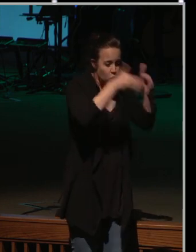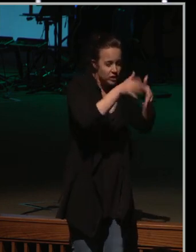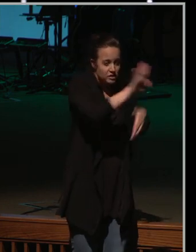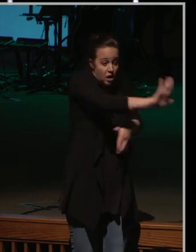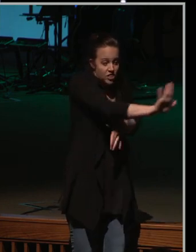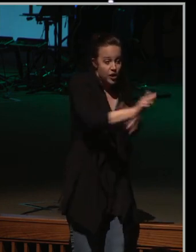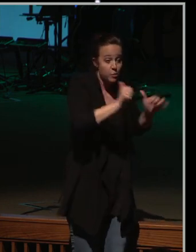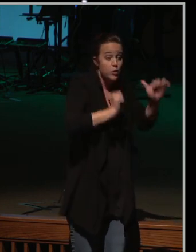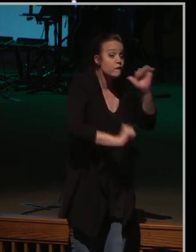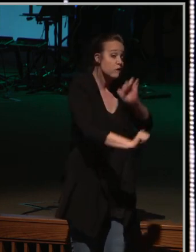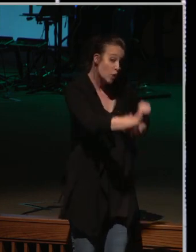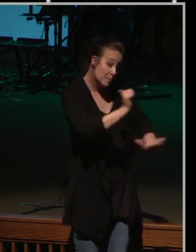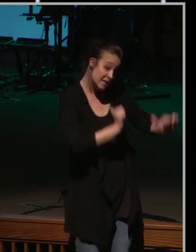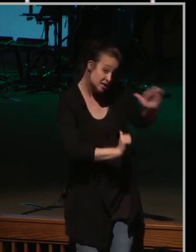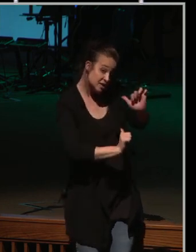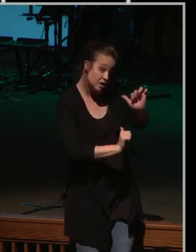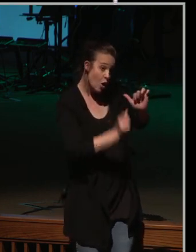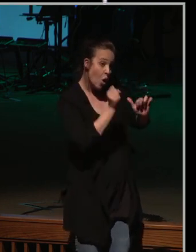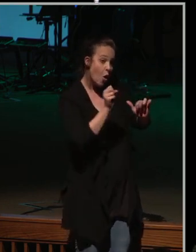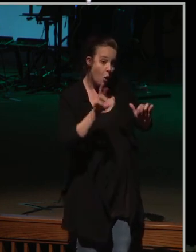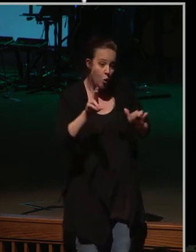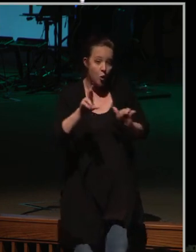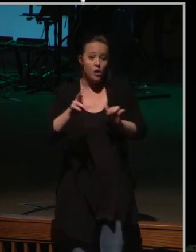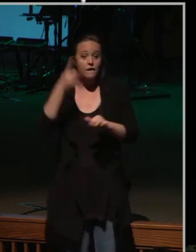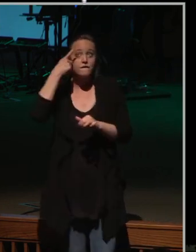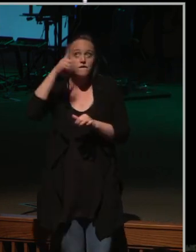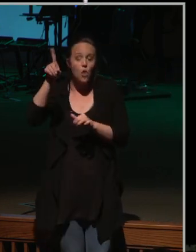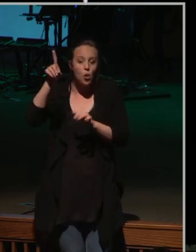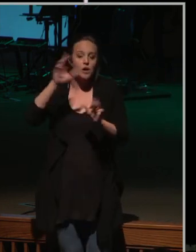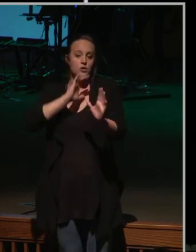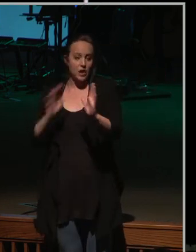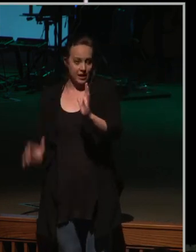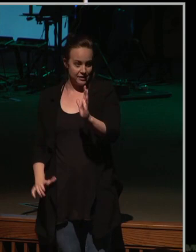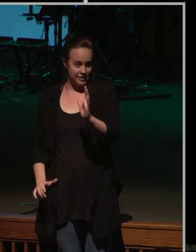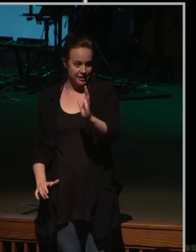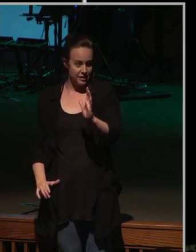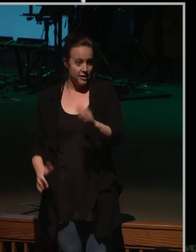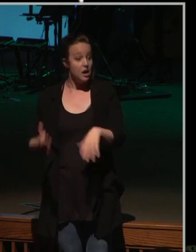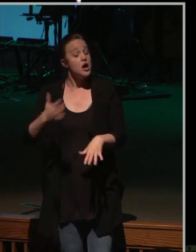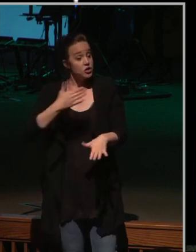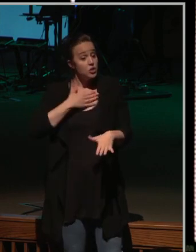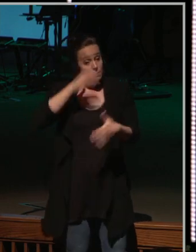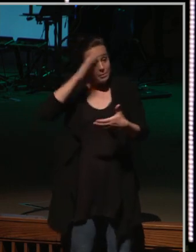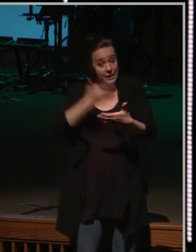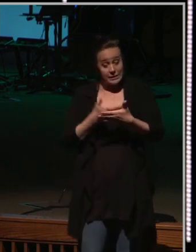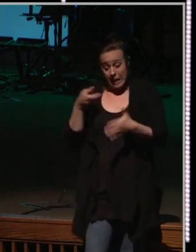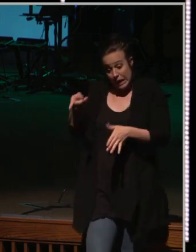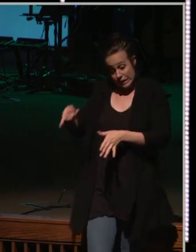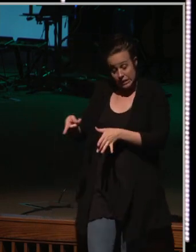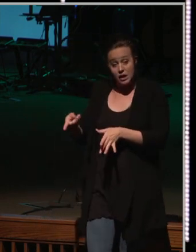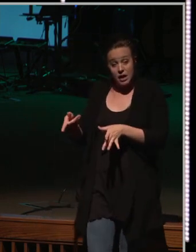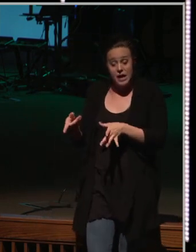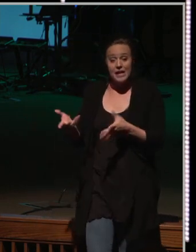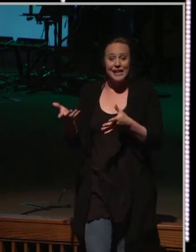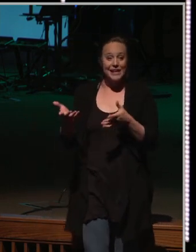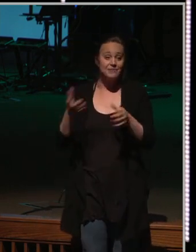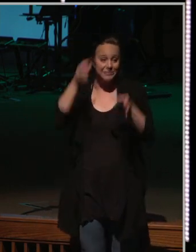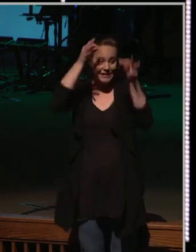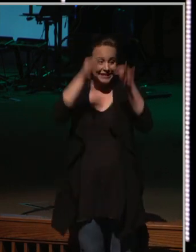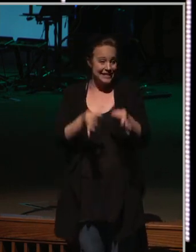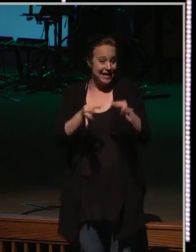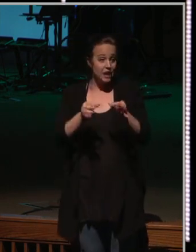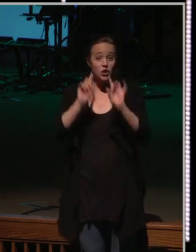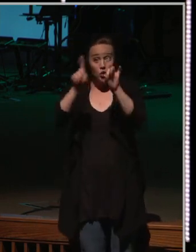bit of a panic when he was wrapping up high school and we were starting to look at colleges, and he made the decision that he didn't want to continue to play baseball into